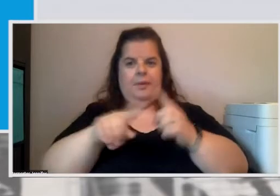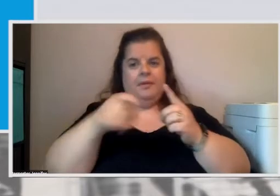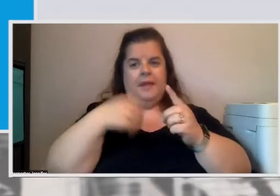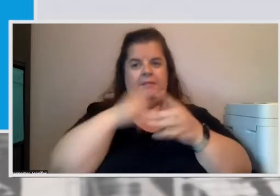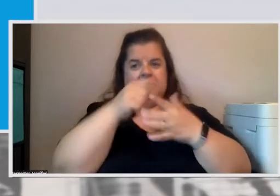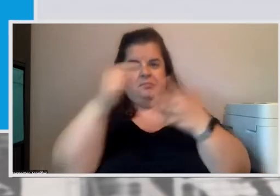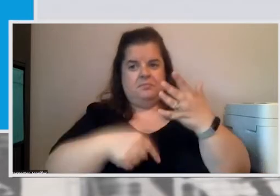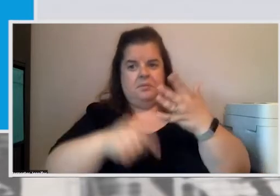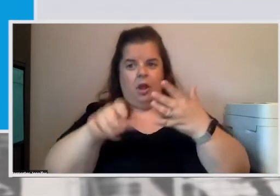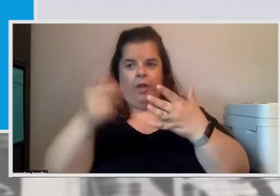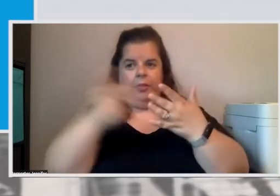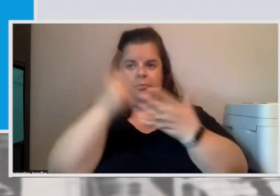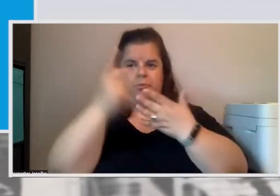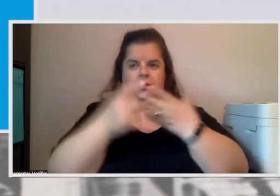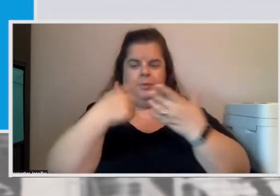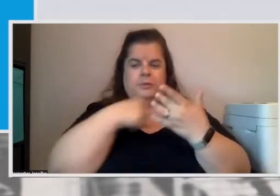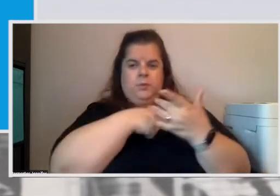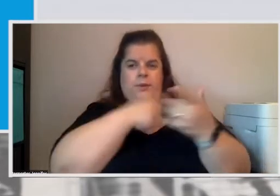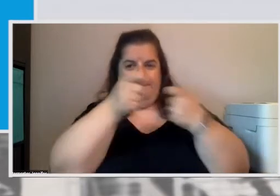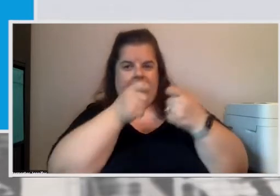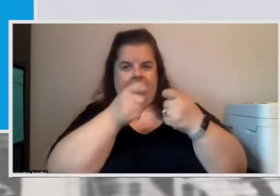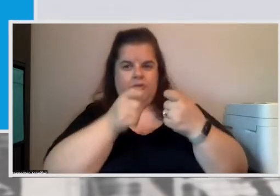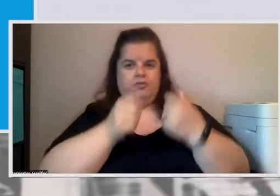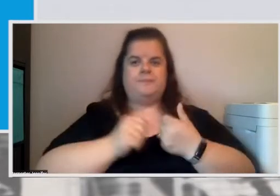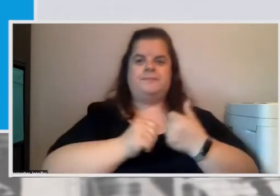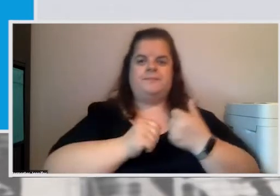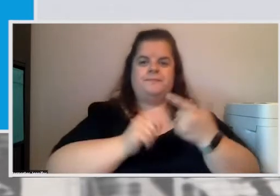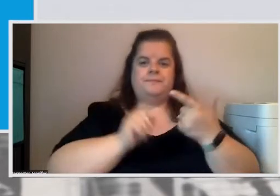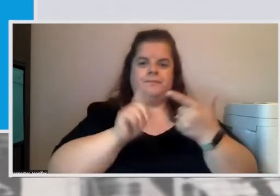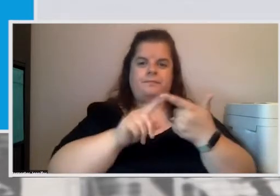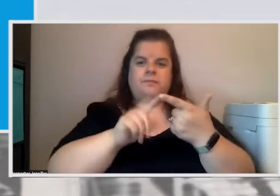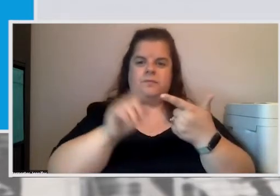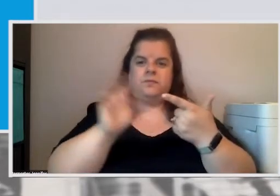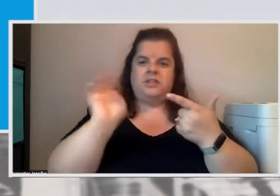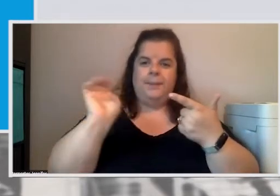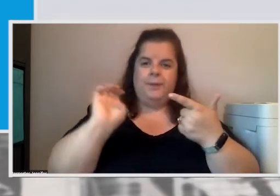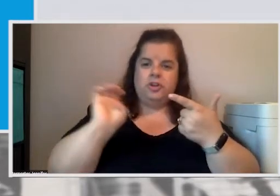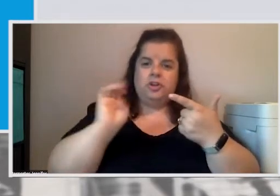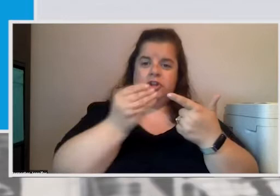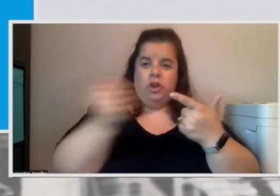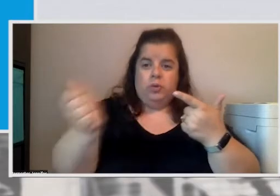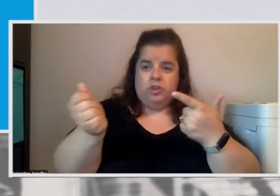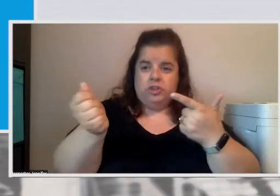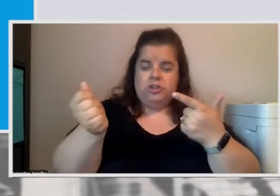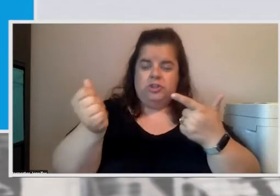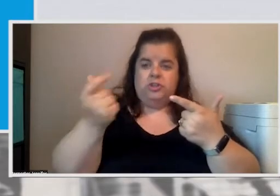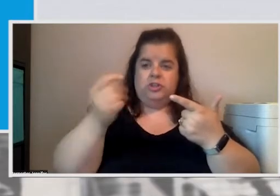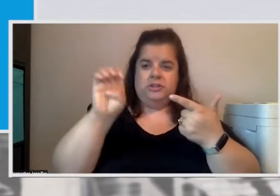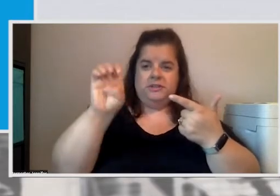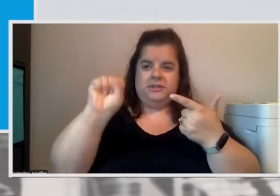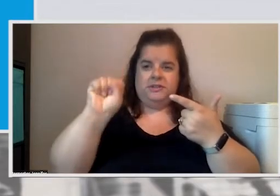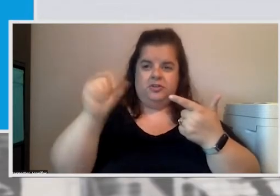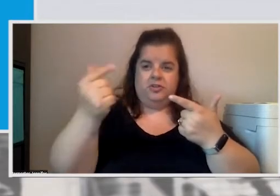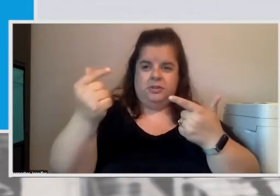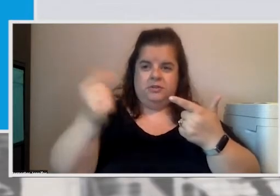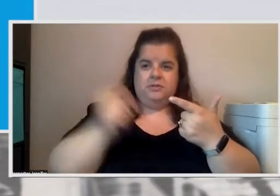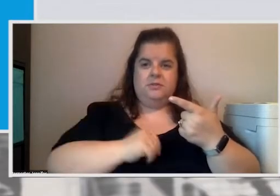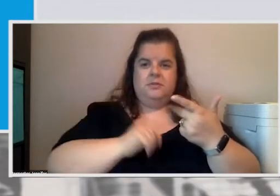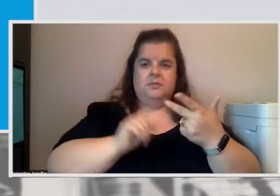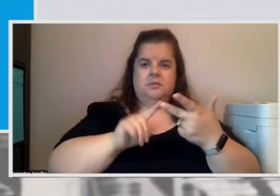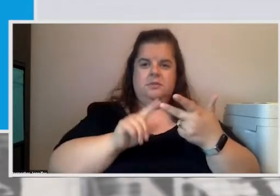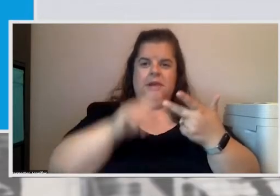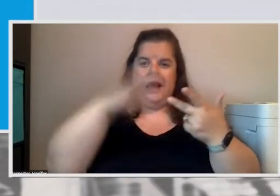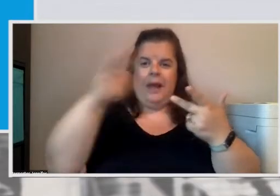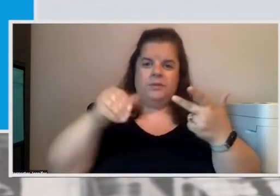other programs and activities that we work with. And that includes the Emergency Solutions Grant Program, or ESG, the